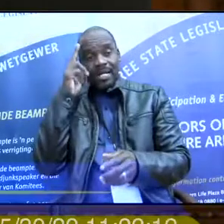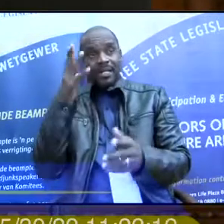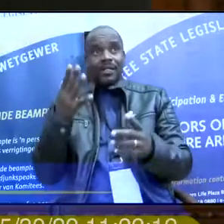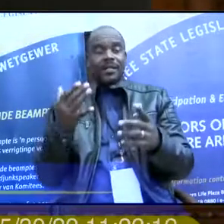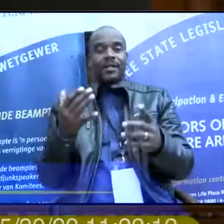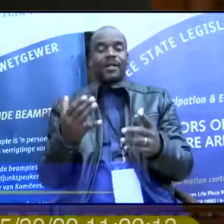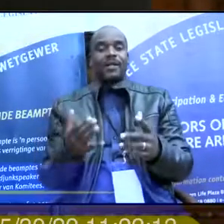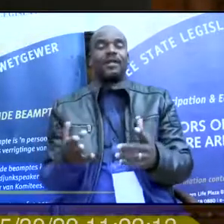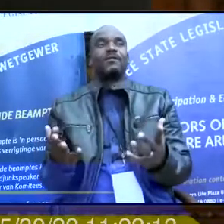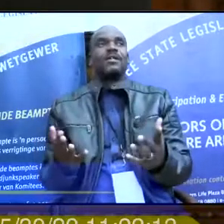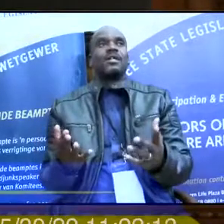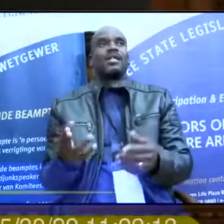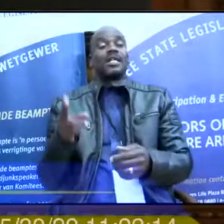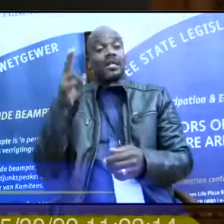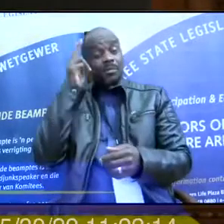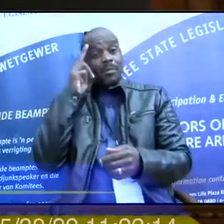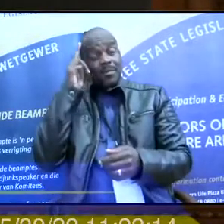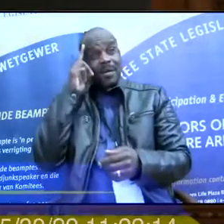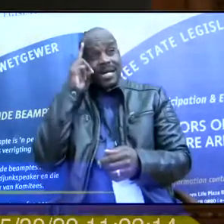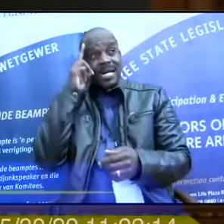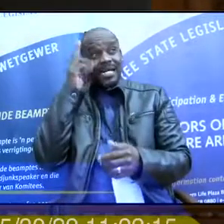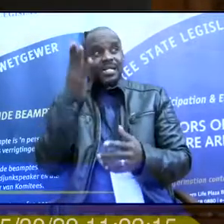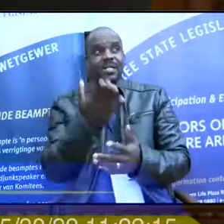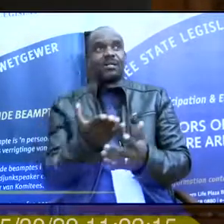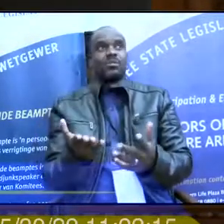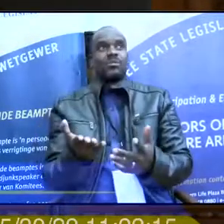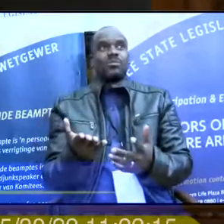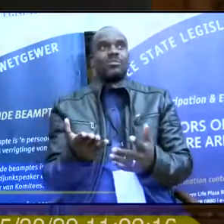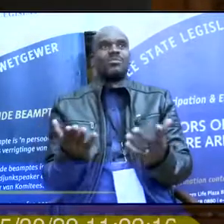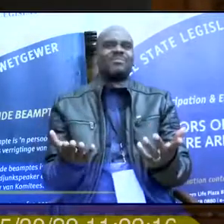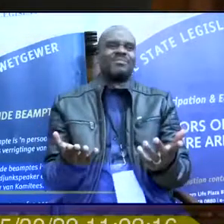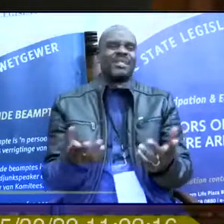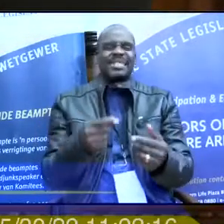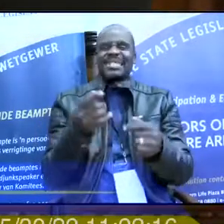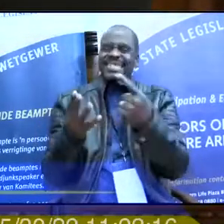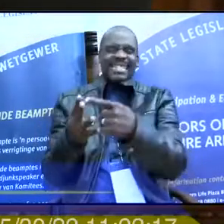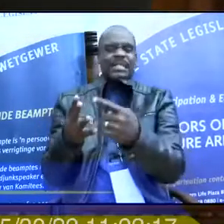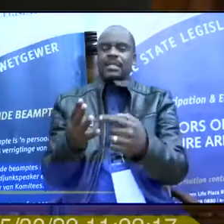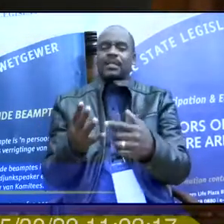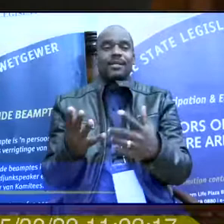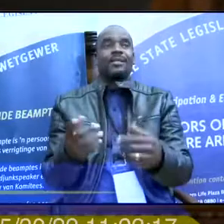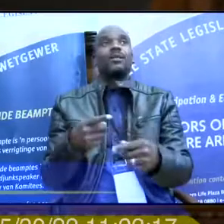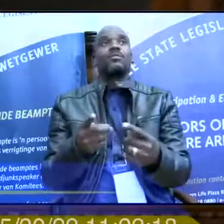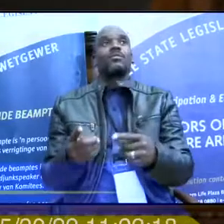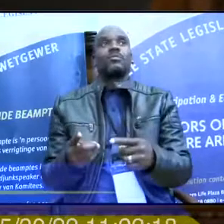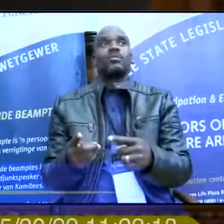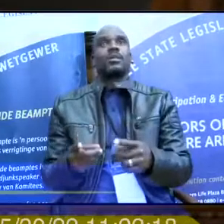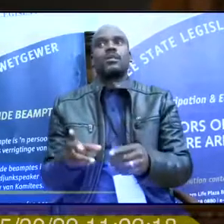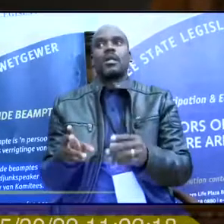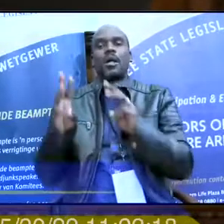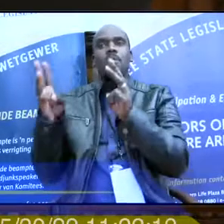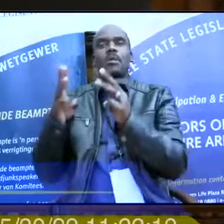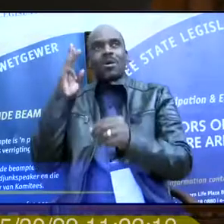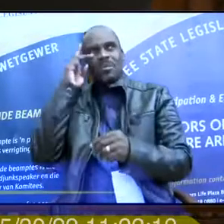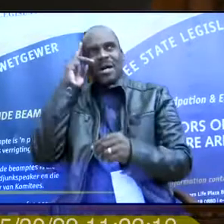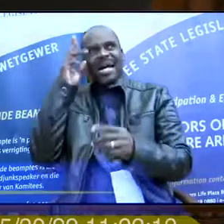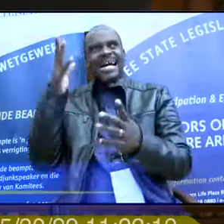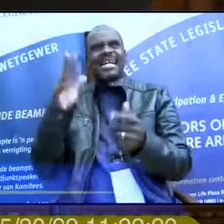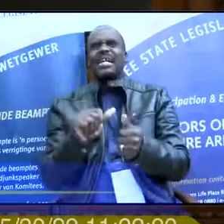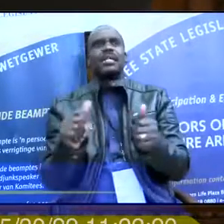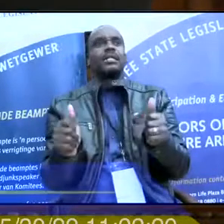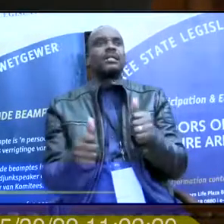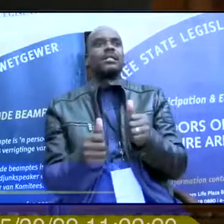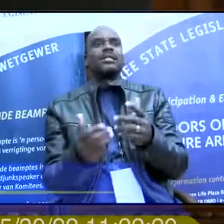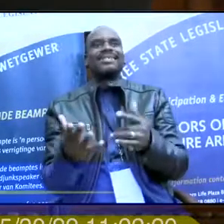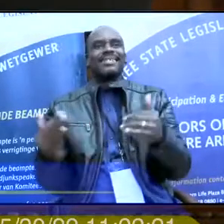sectors those emerging farmers in emerging bnbs we're also looking at the value chain within the